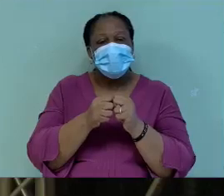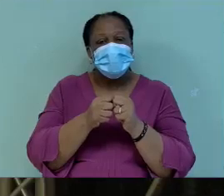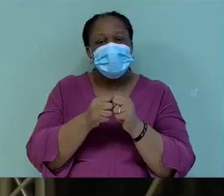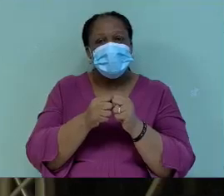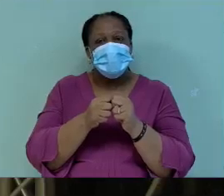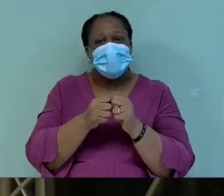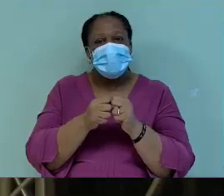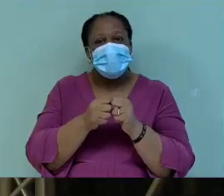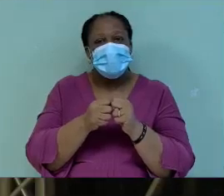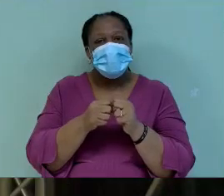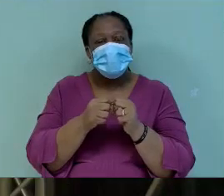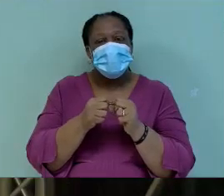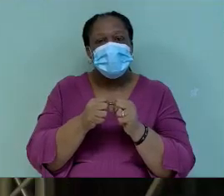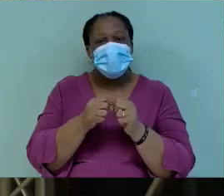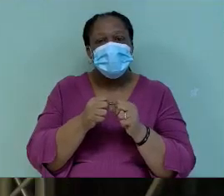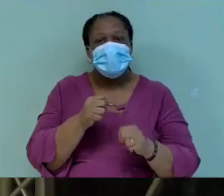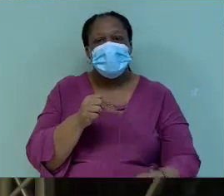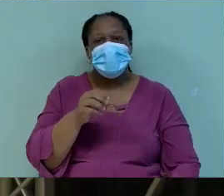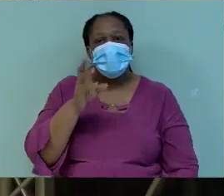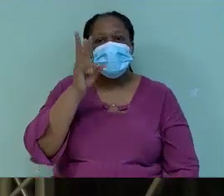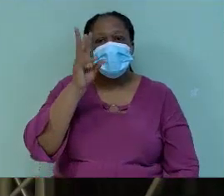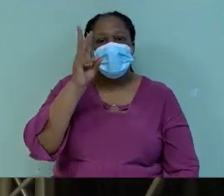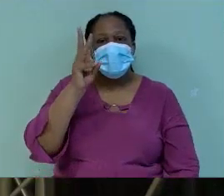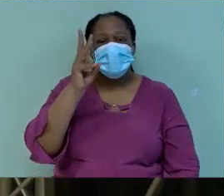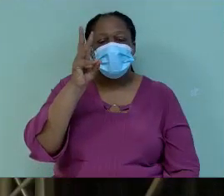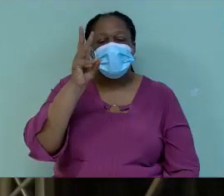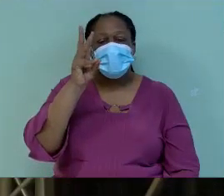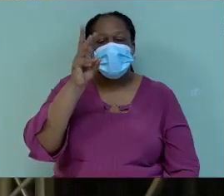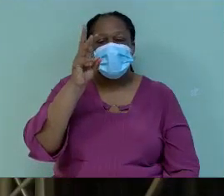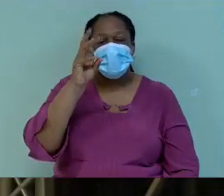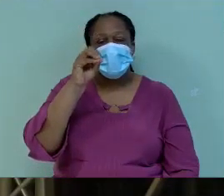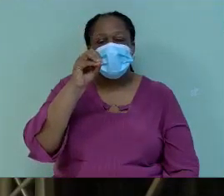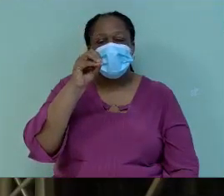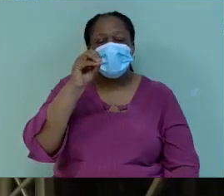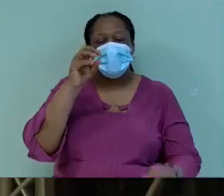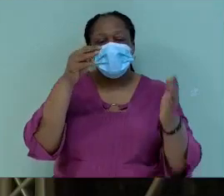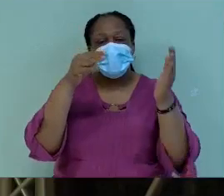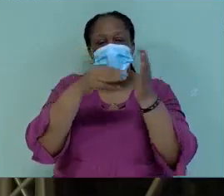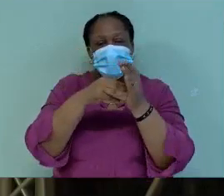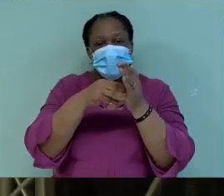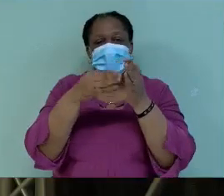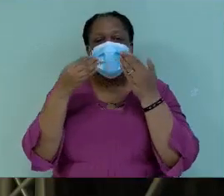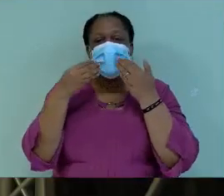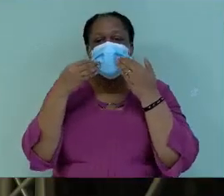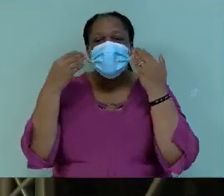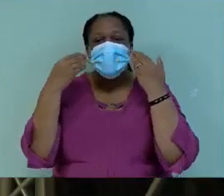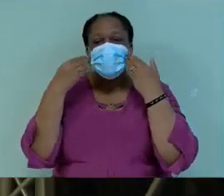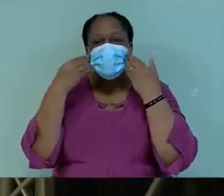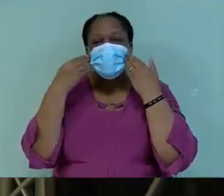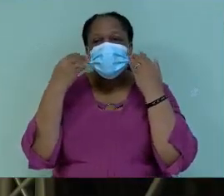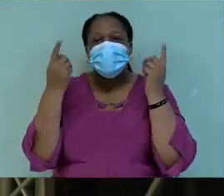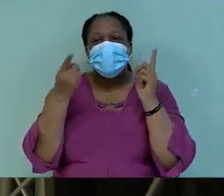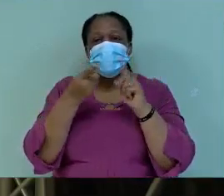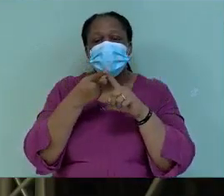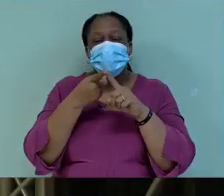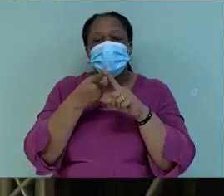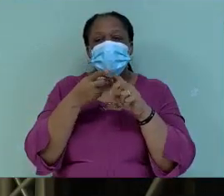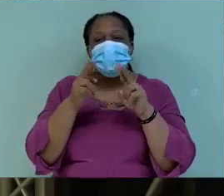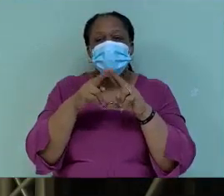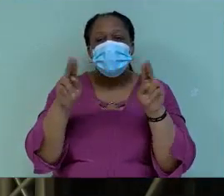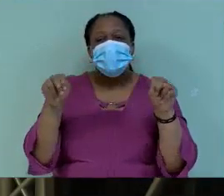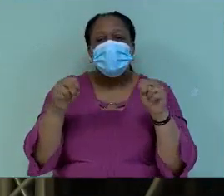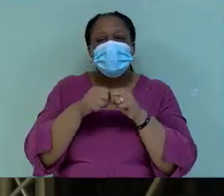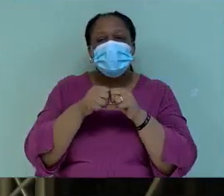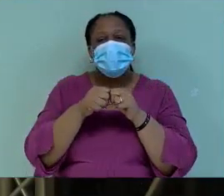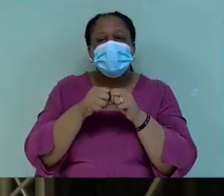Mr. Mark Brantley, 60,000 masks. He handed over 60,000 masks to the people, to the government and